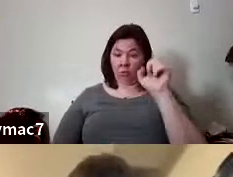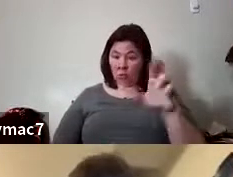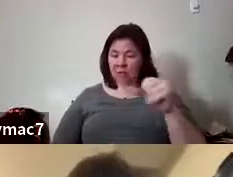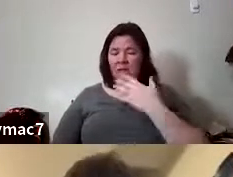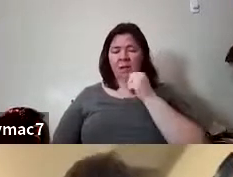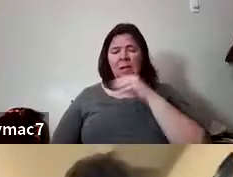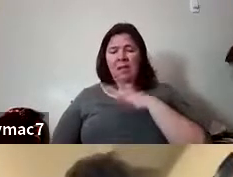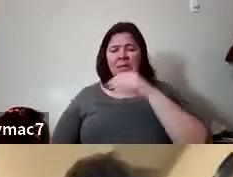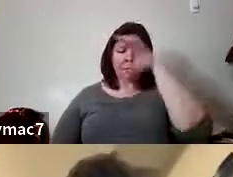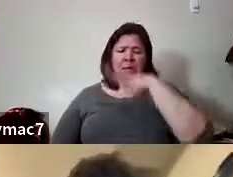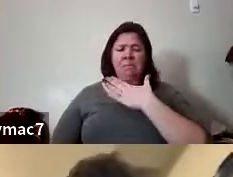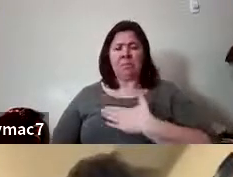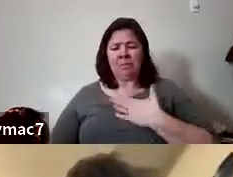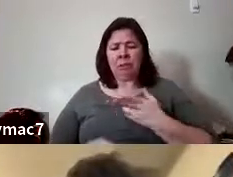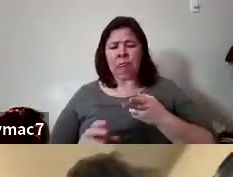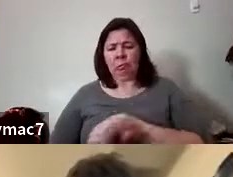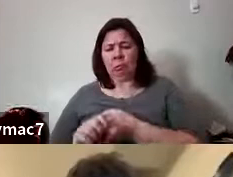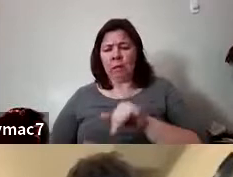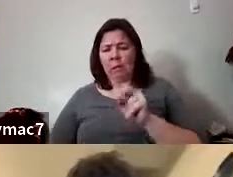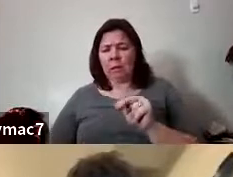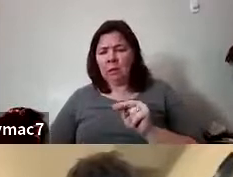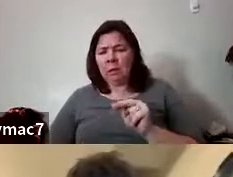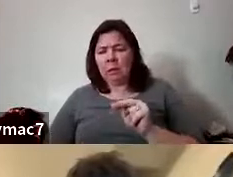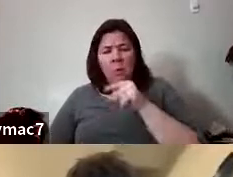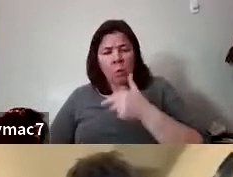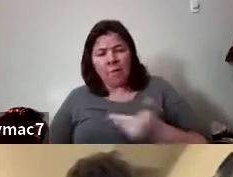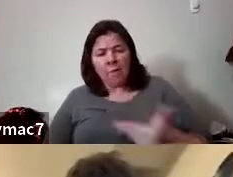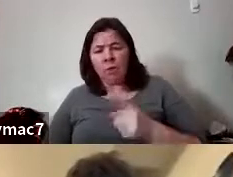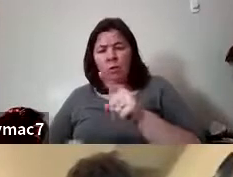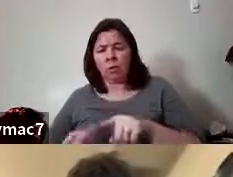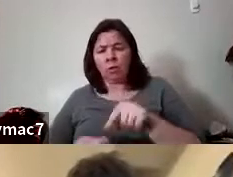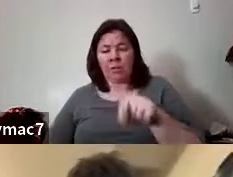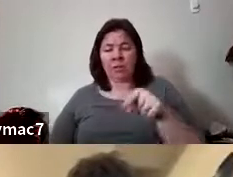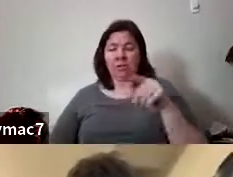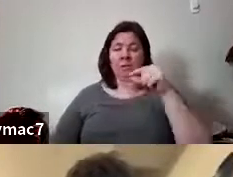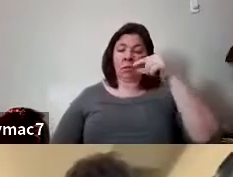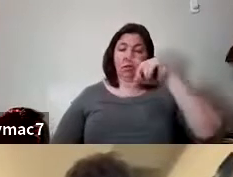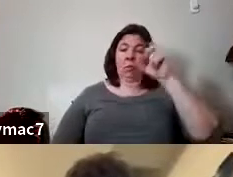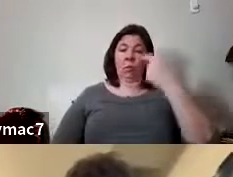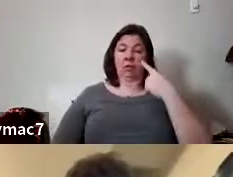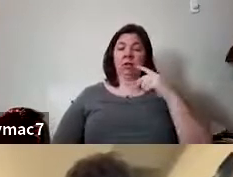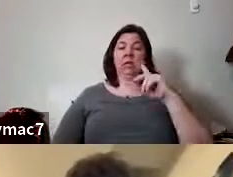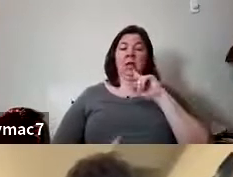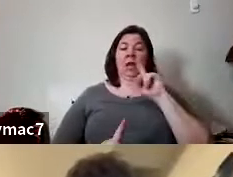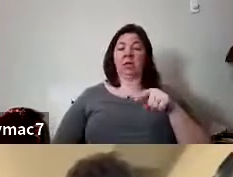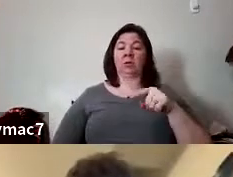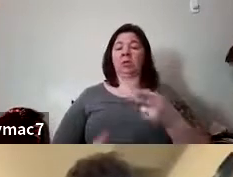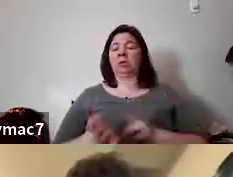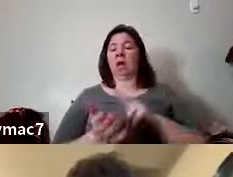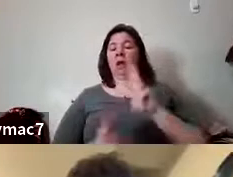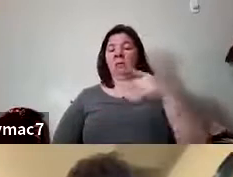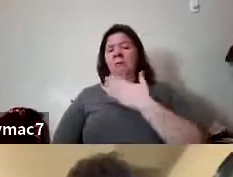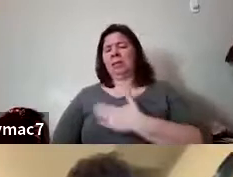please, please, please get in touch with the person who invited you to this Q&A session, and please sign up. I believe